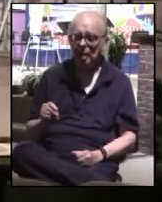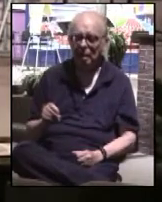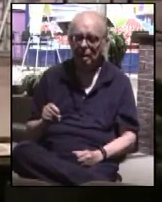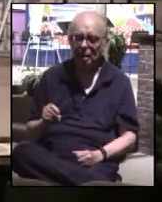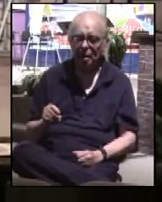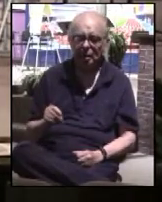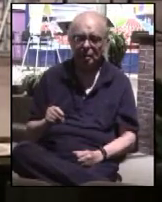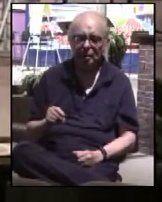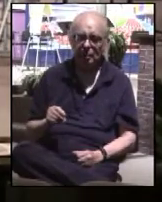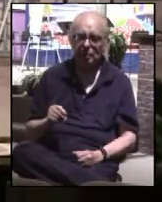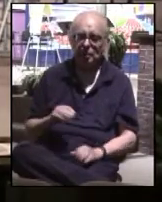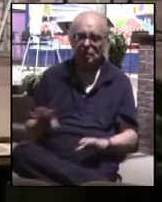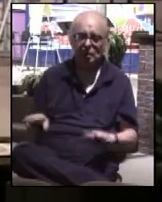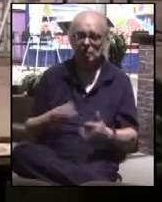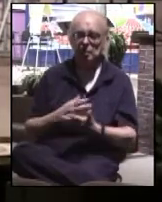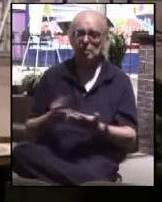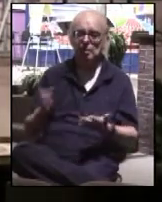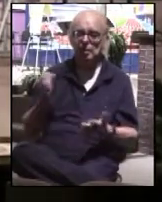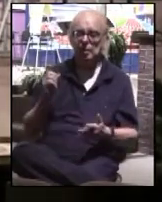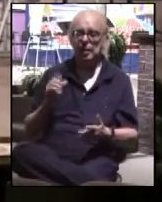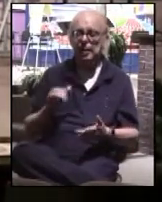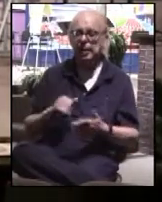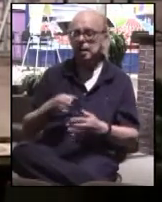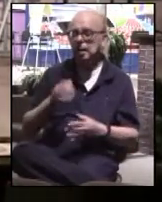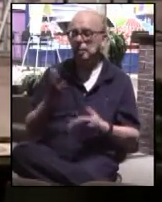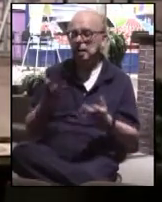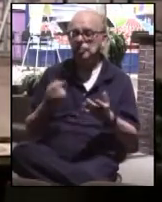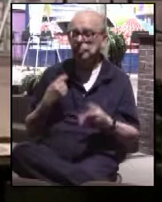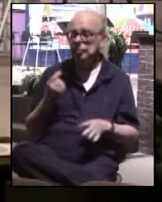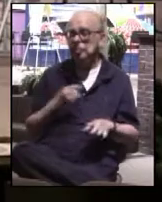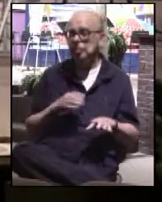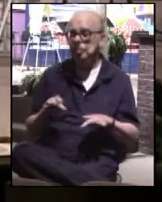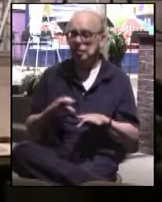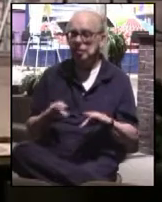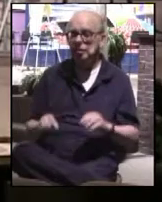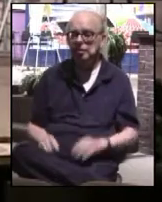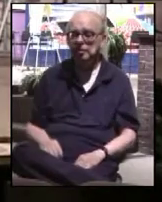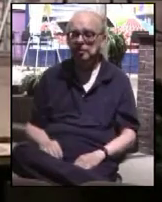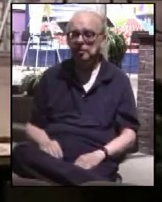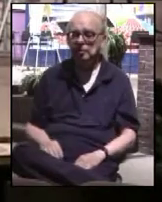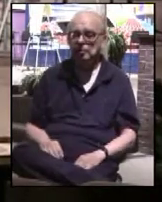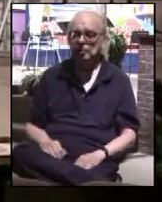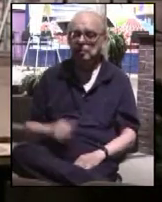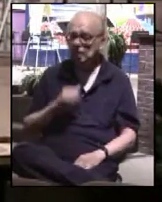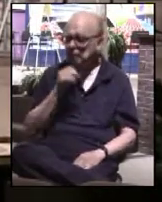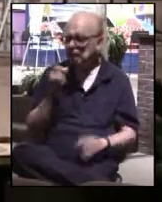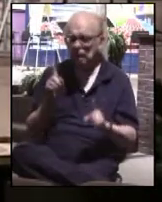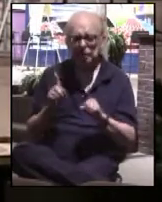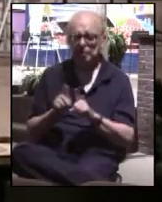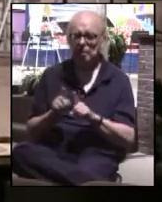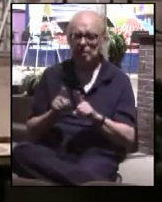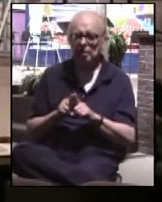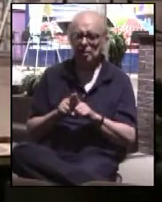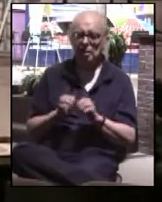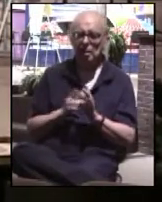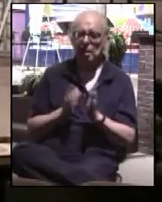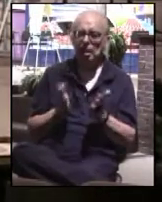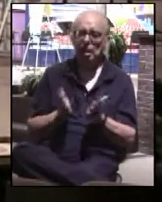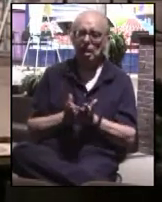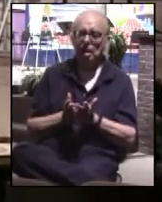we're going to do what it is that god wants us to do so if you got your bibles